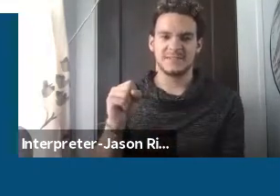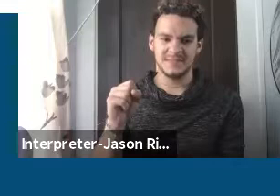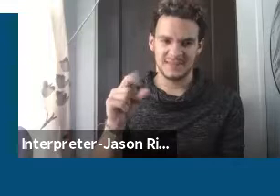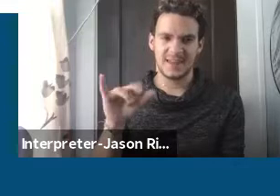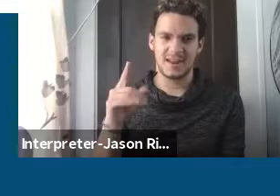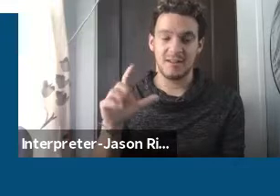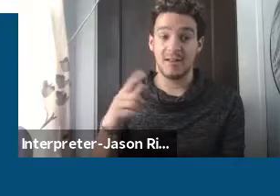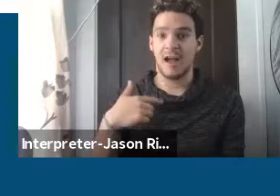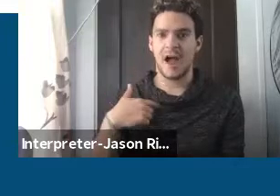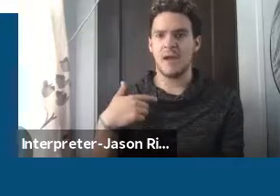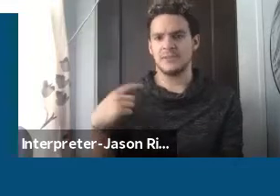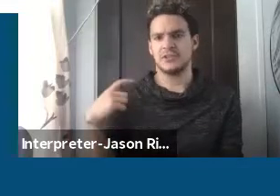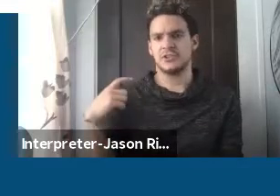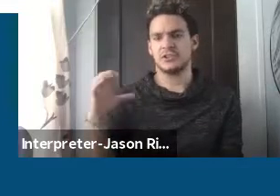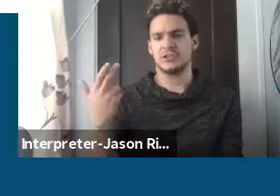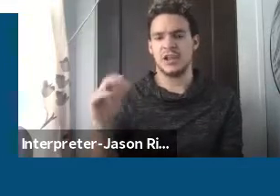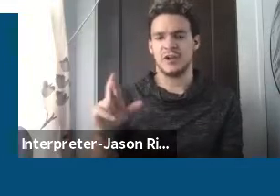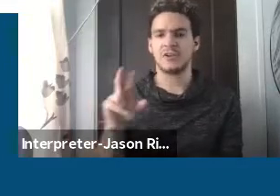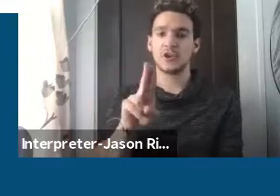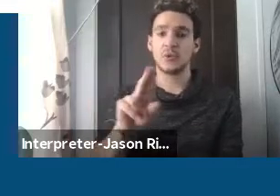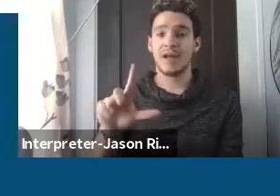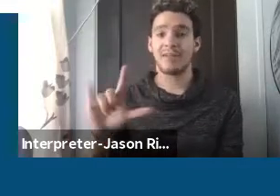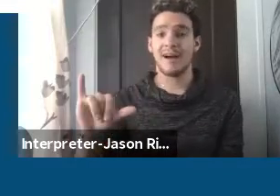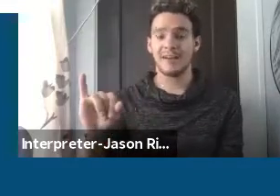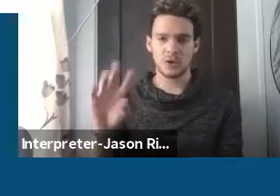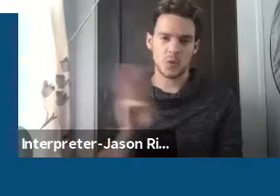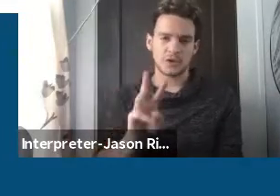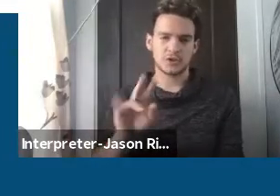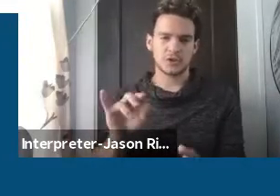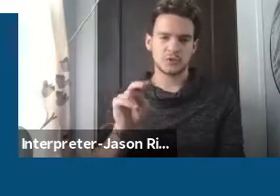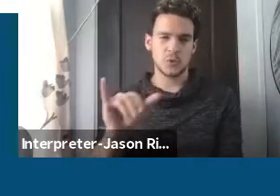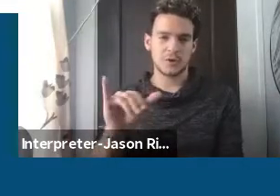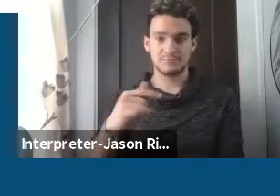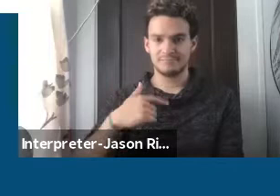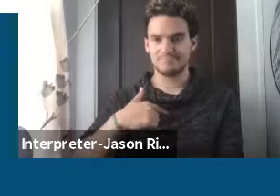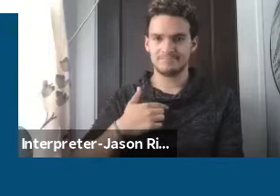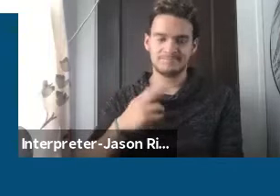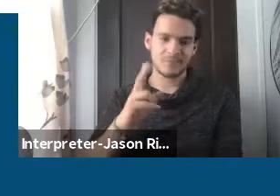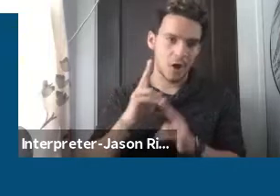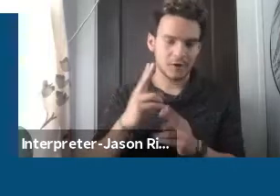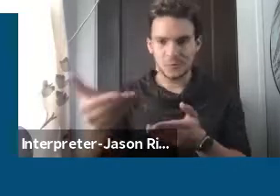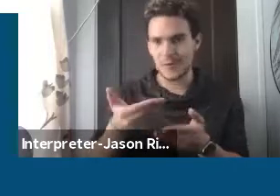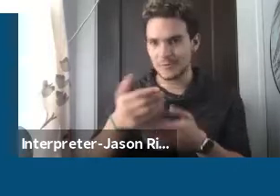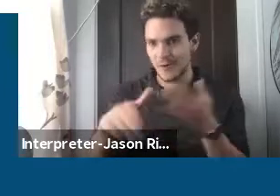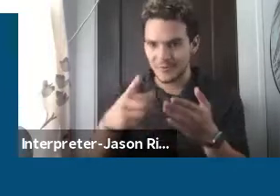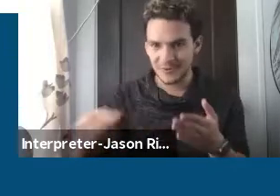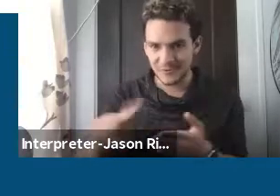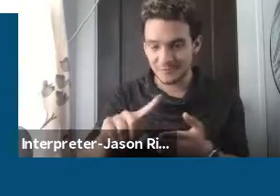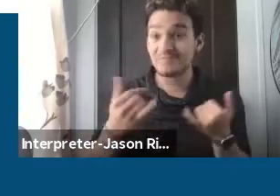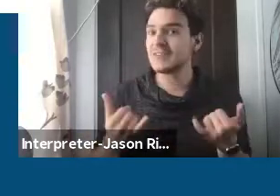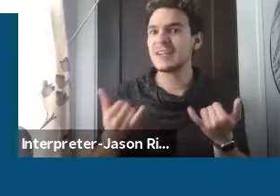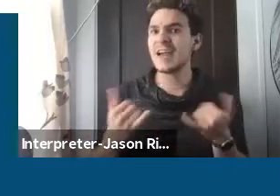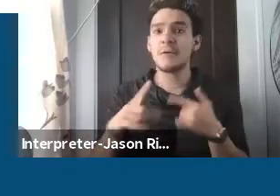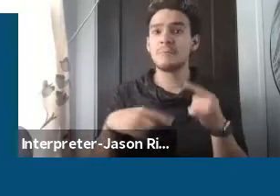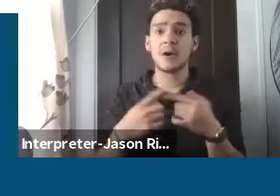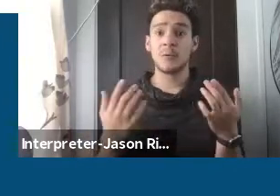of ULI Western New York. It is my honor to welcome you to today's presentation. Today's webinar marks